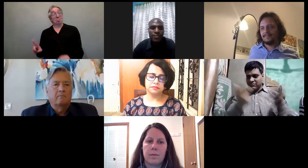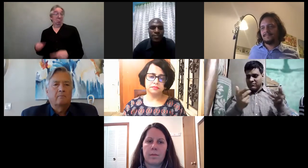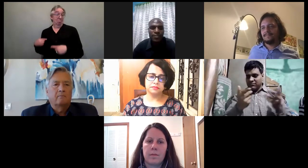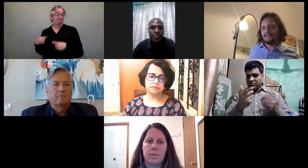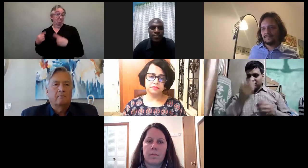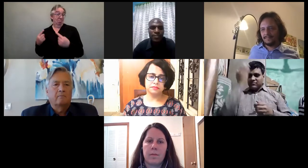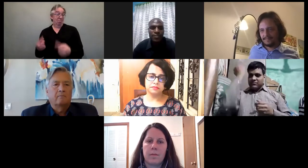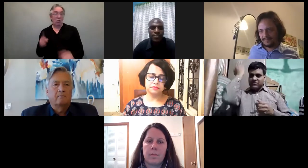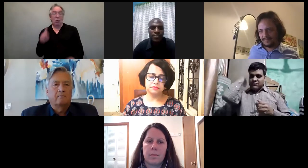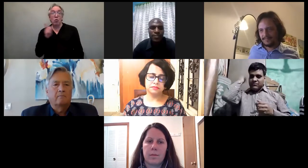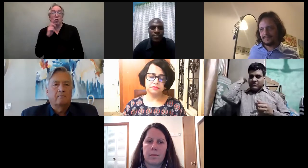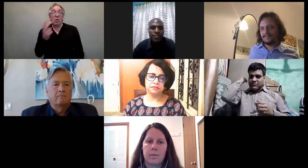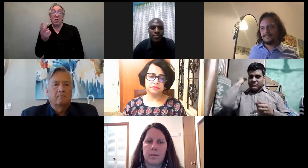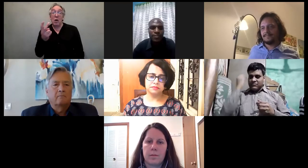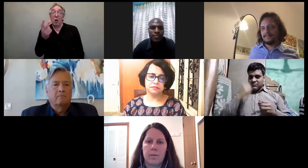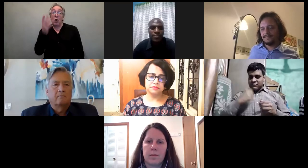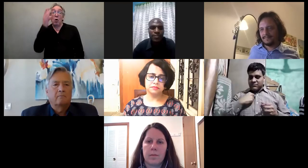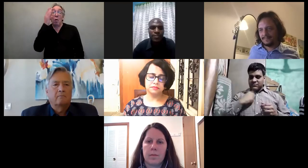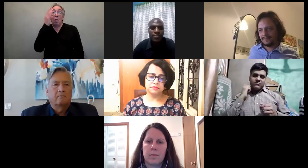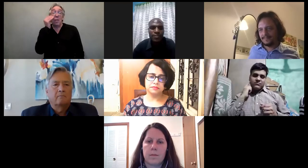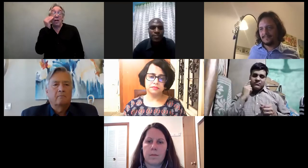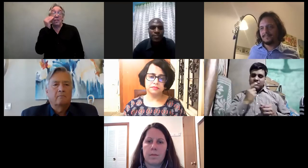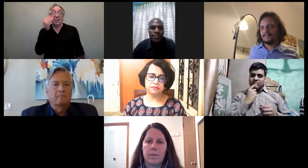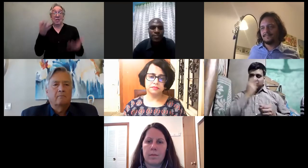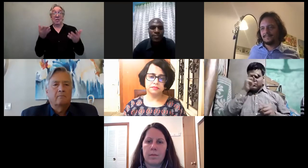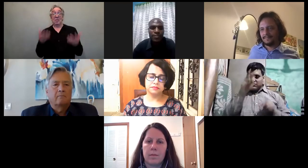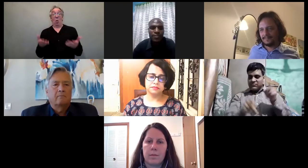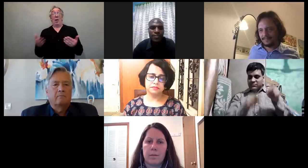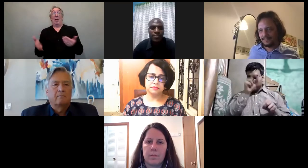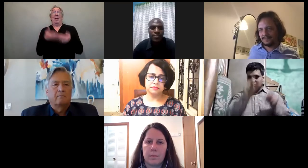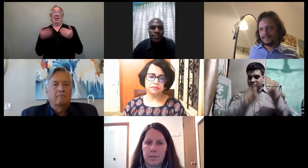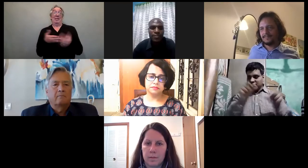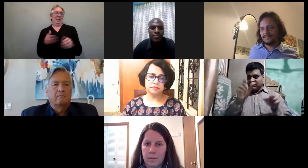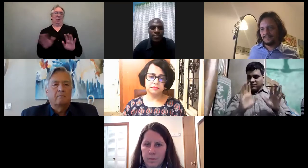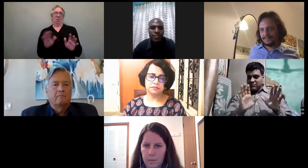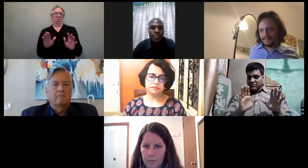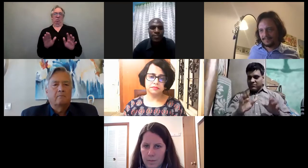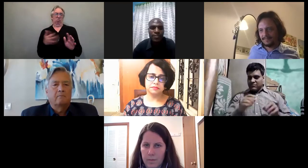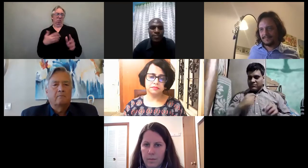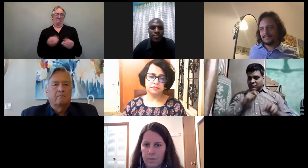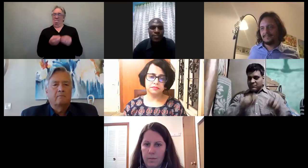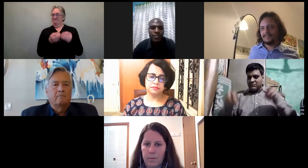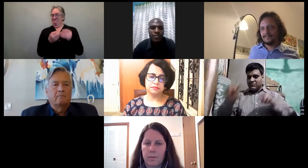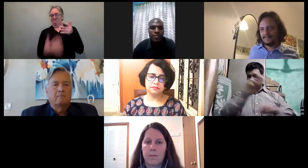people are not having it very easy. They're facing a lot of problems and issues.